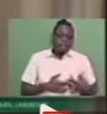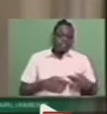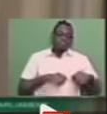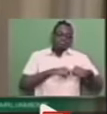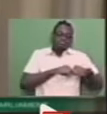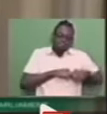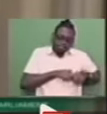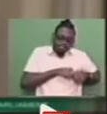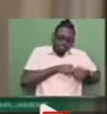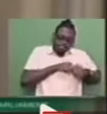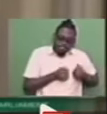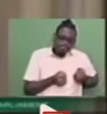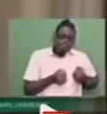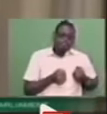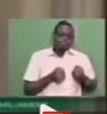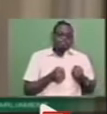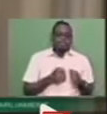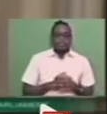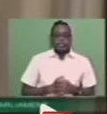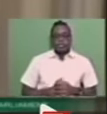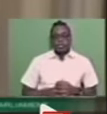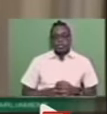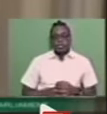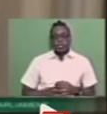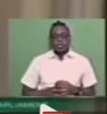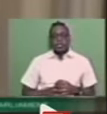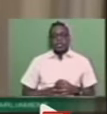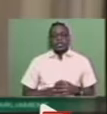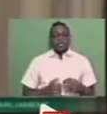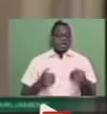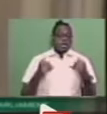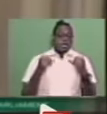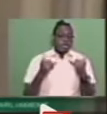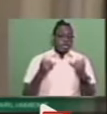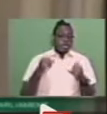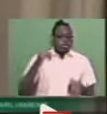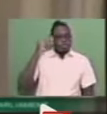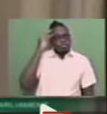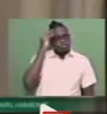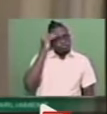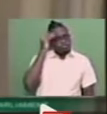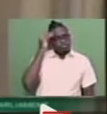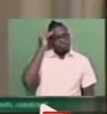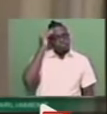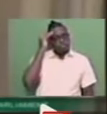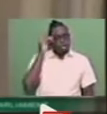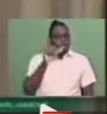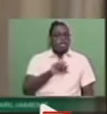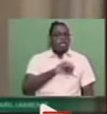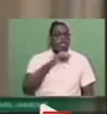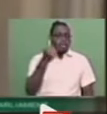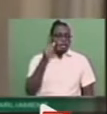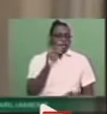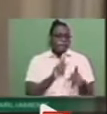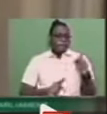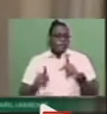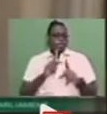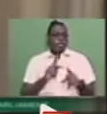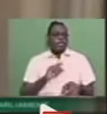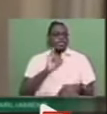this industry only. You have to consider the tens of thousands sent home before